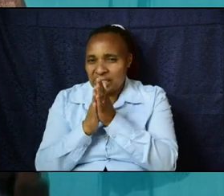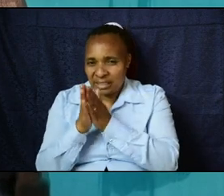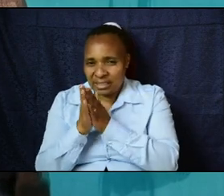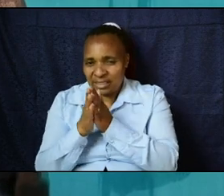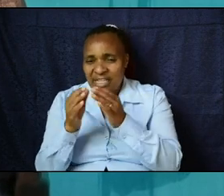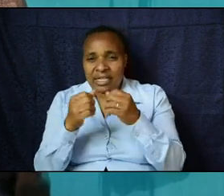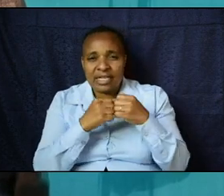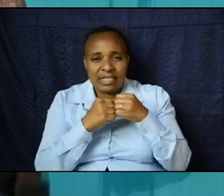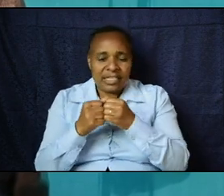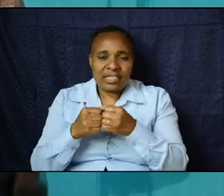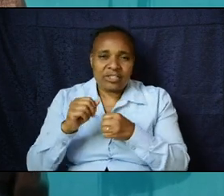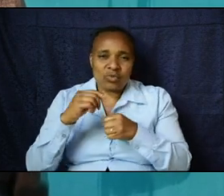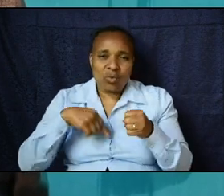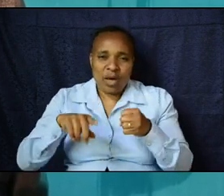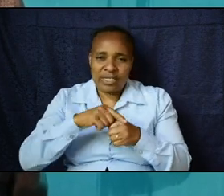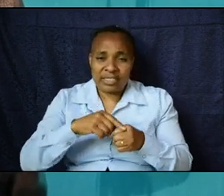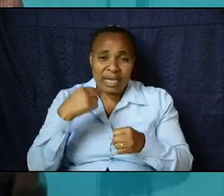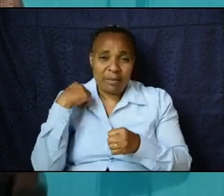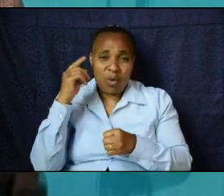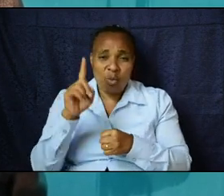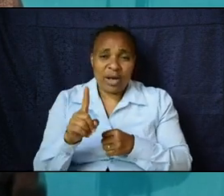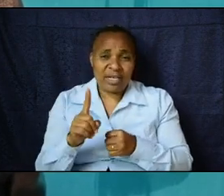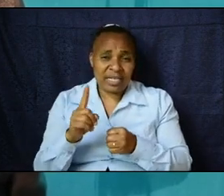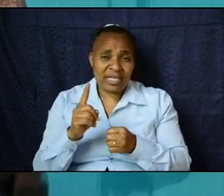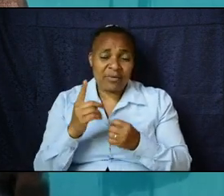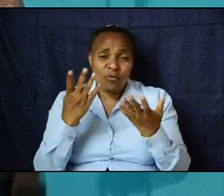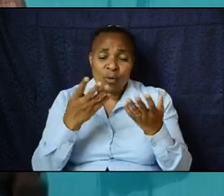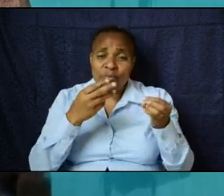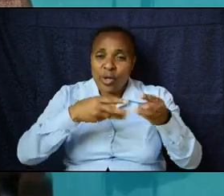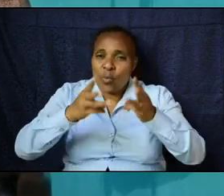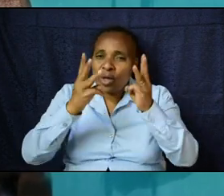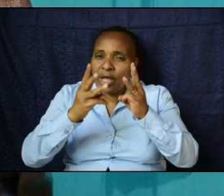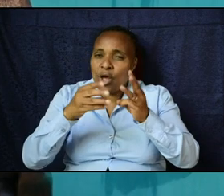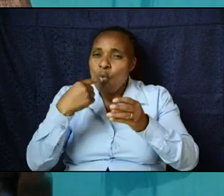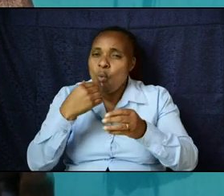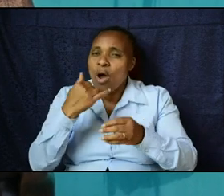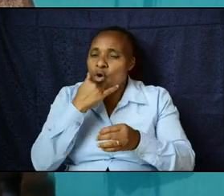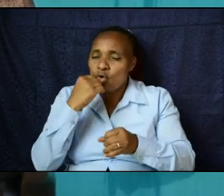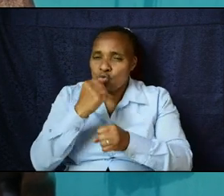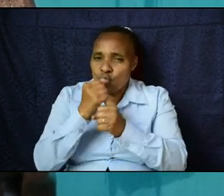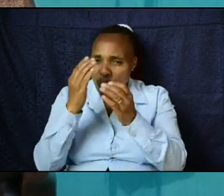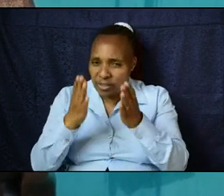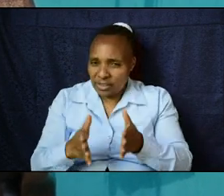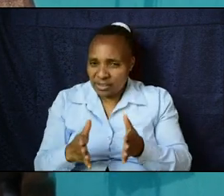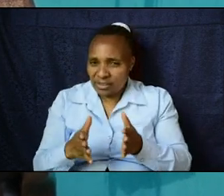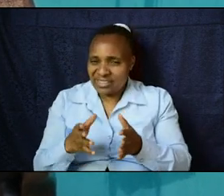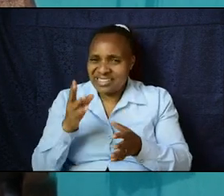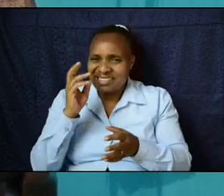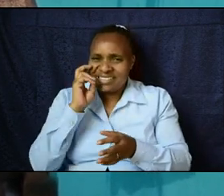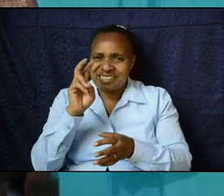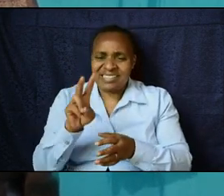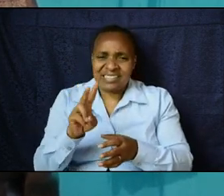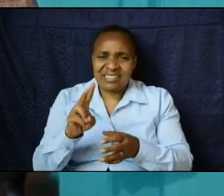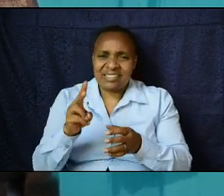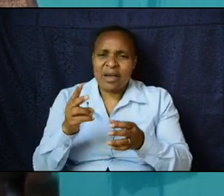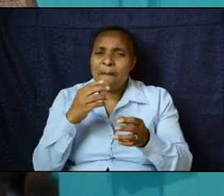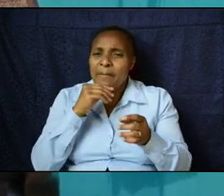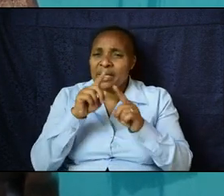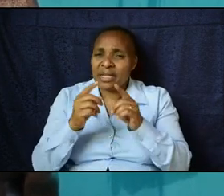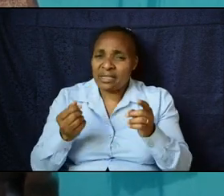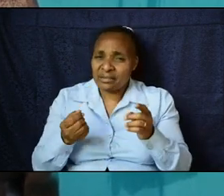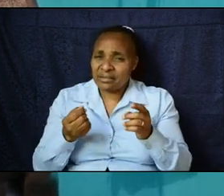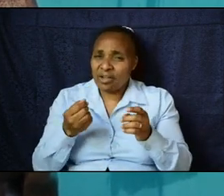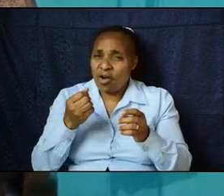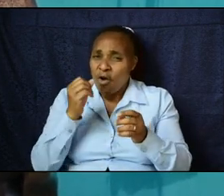It is a challenge to us. Number one, from the aspect of the ones who were wrongdoers, looking at the siblings to Joseph, what I'm